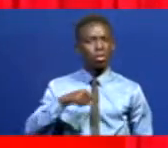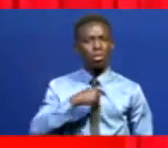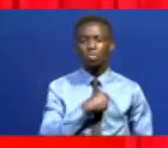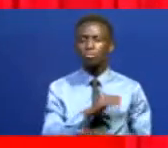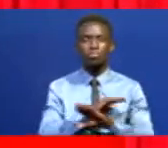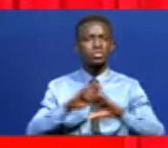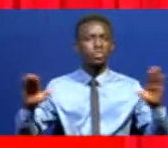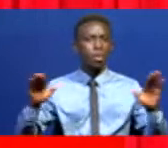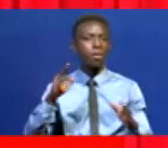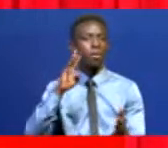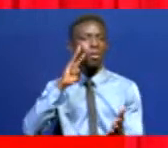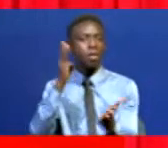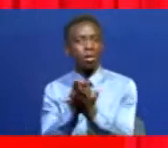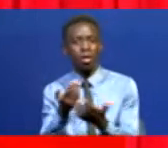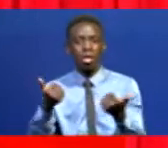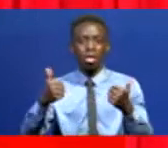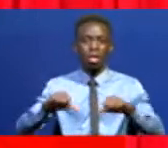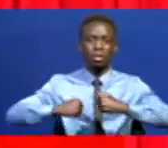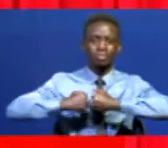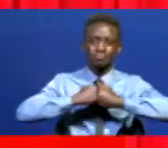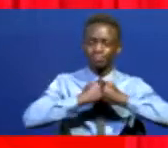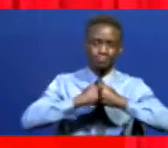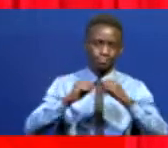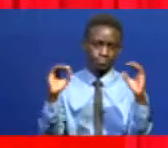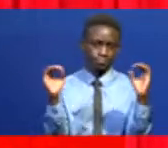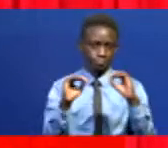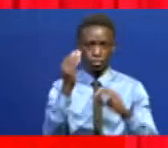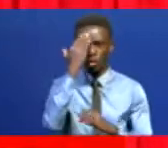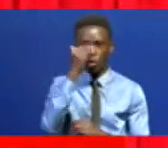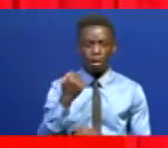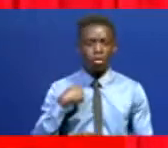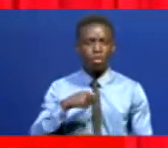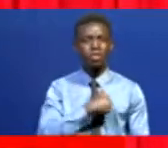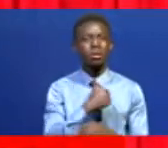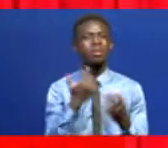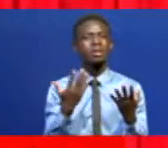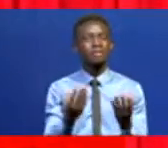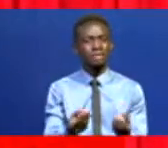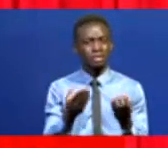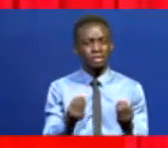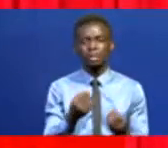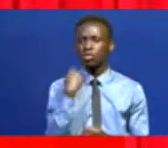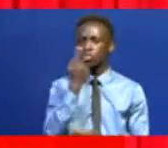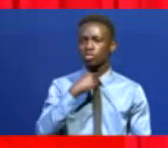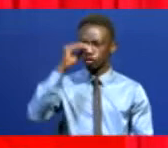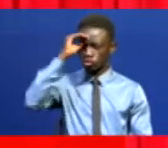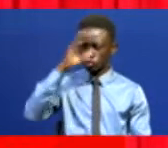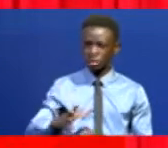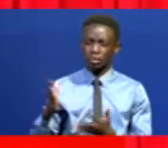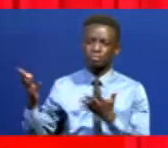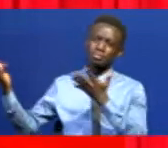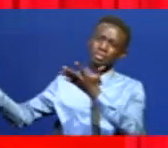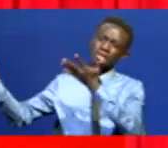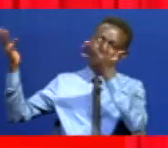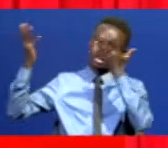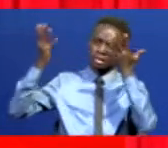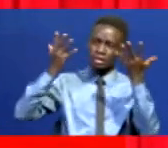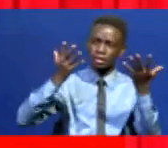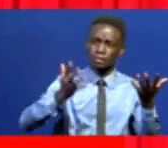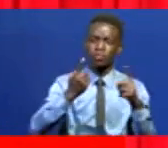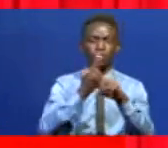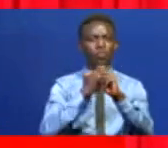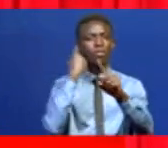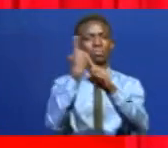witnessed any hitch, because we were able to transport our runners from all over the country,